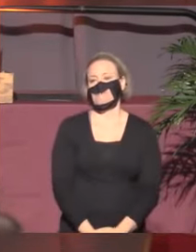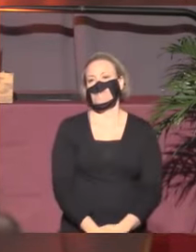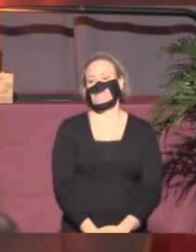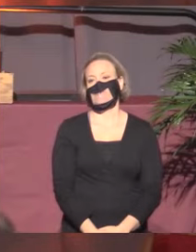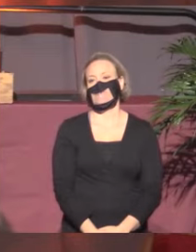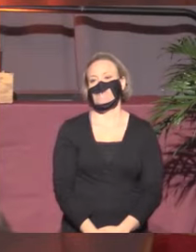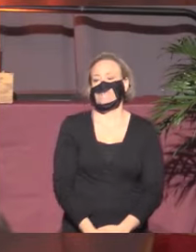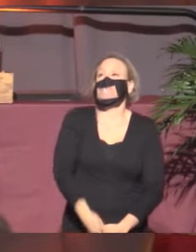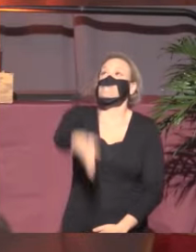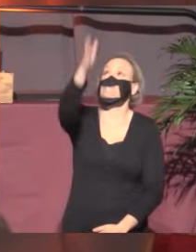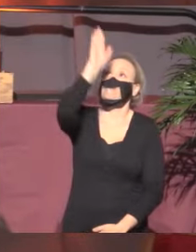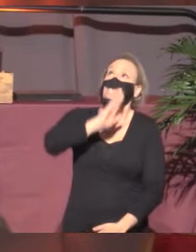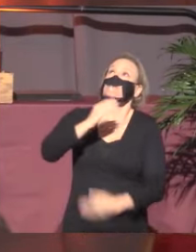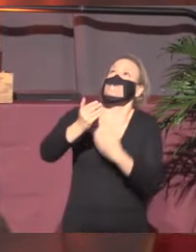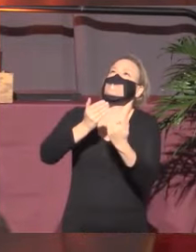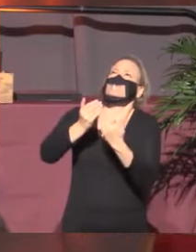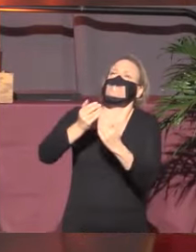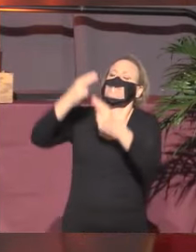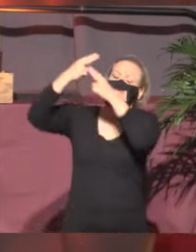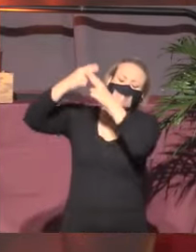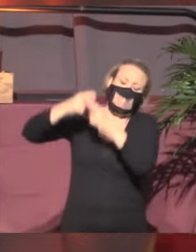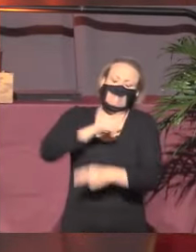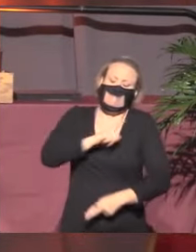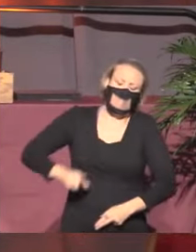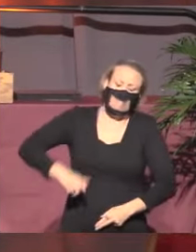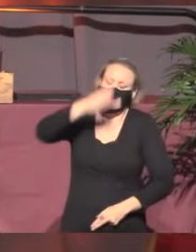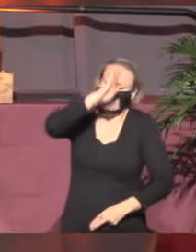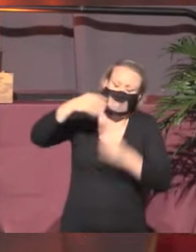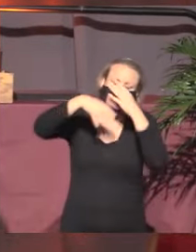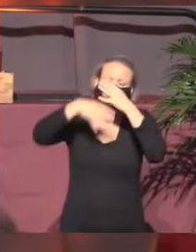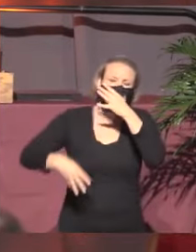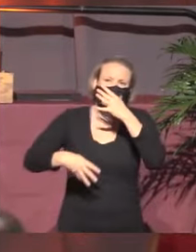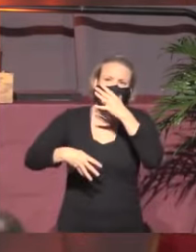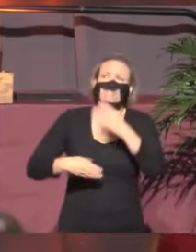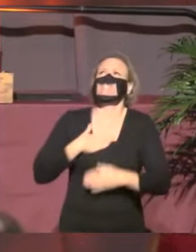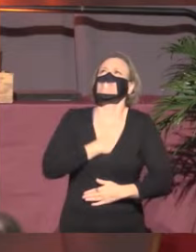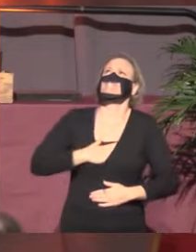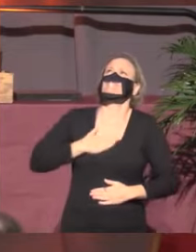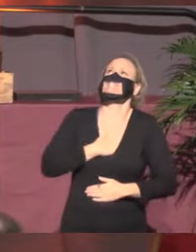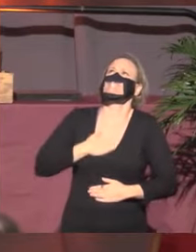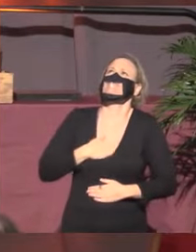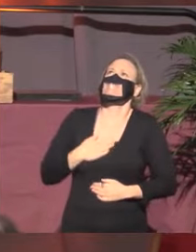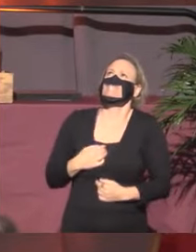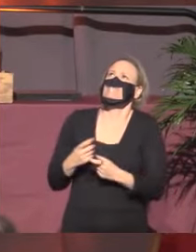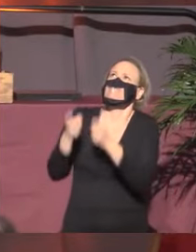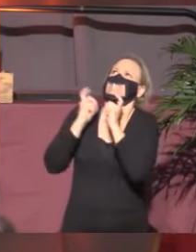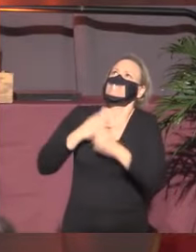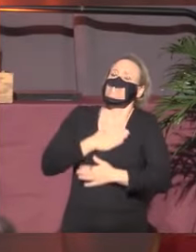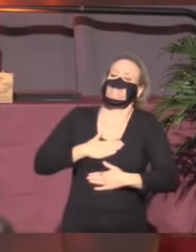God, in all your names, we pray to receive the joy of this day. Amen.